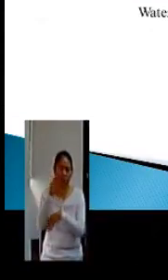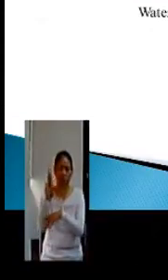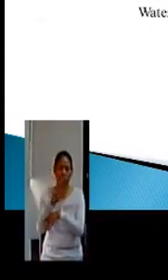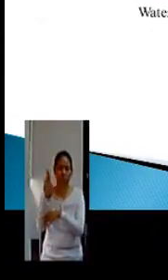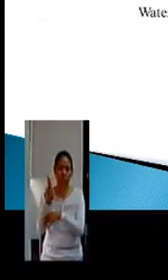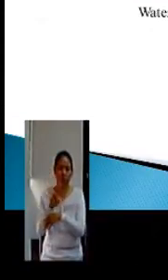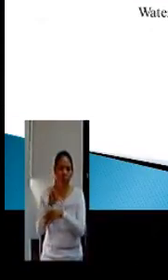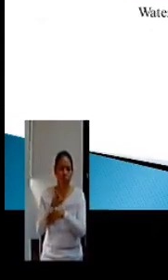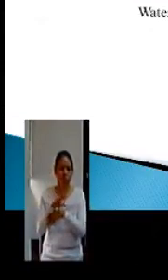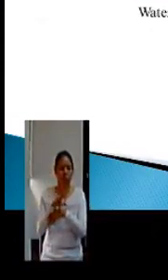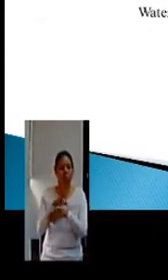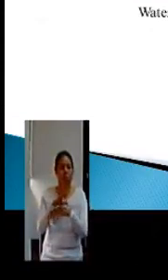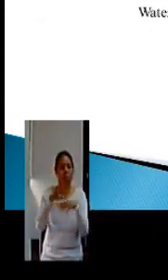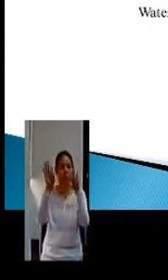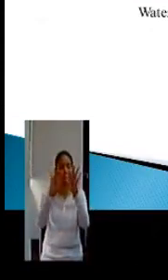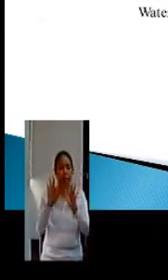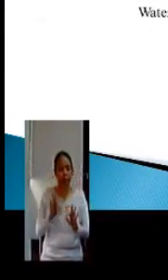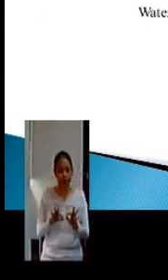pang-porma. So,